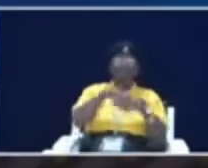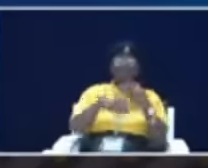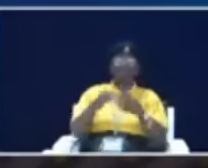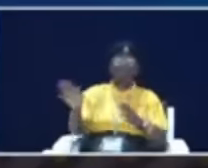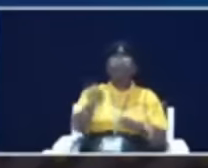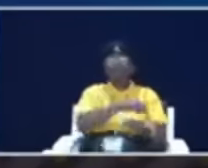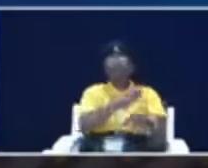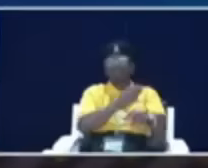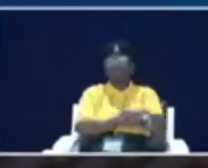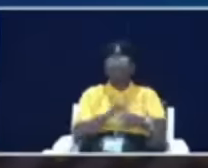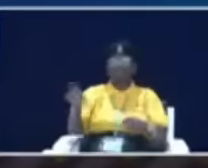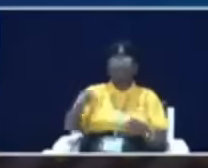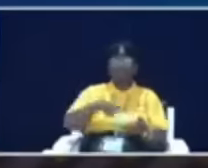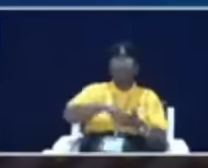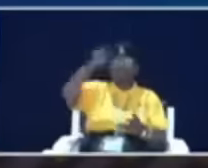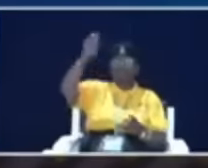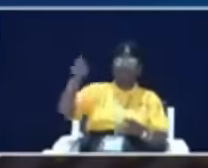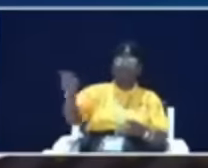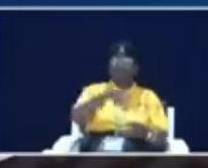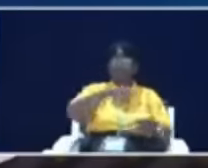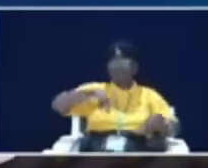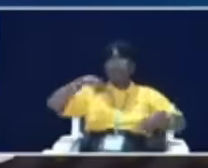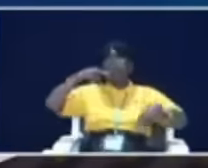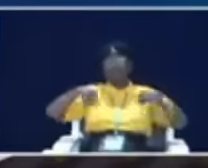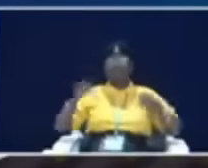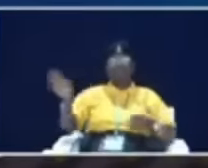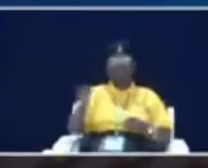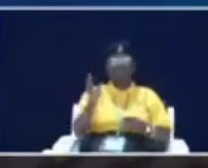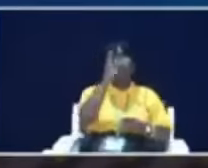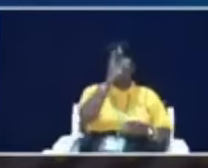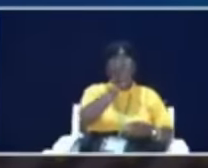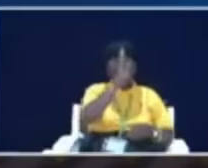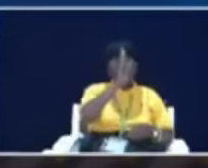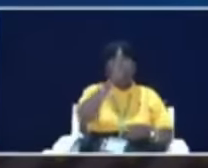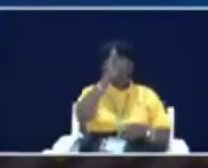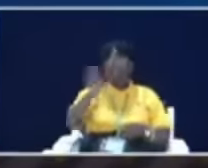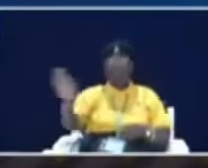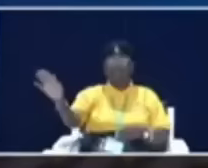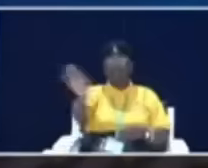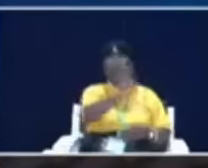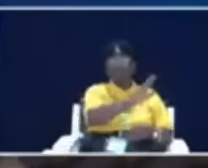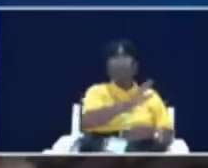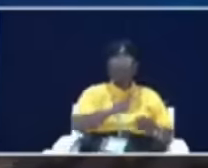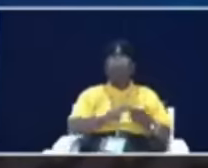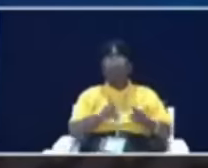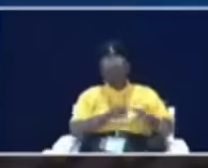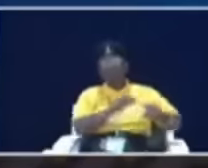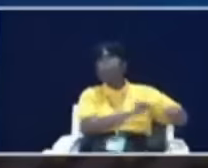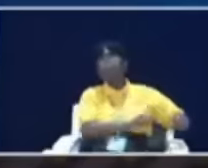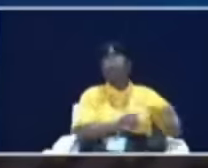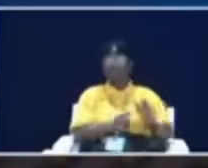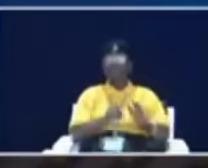you rejoice. You shake hands with your neighbors. Show the Almighty God